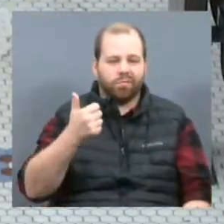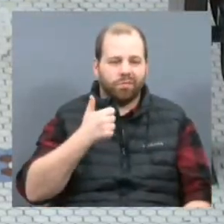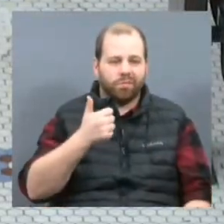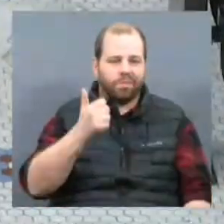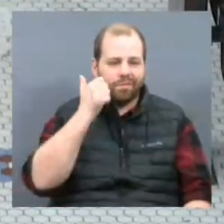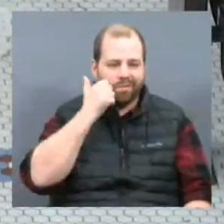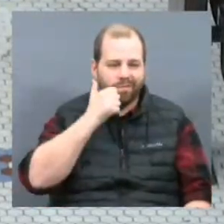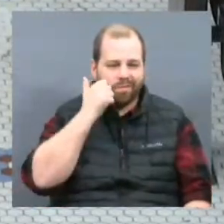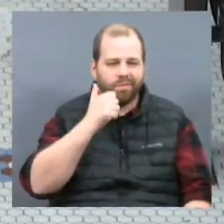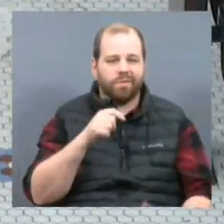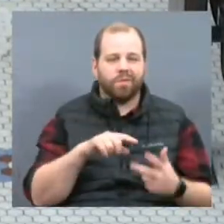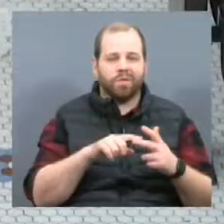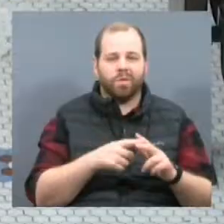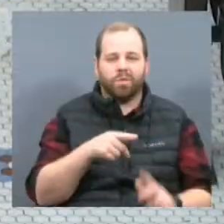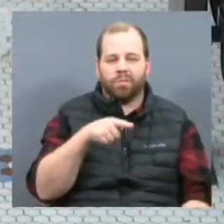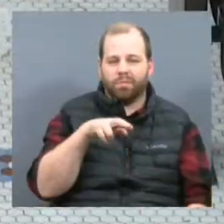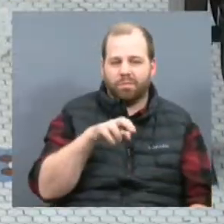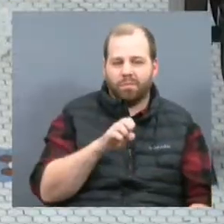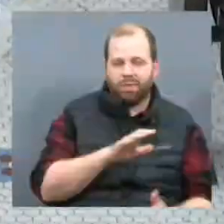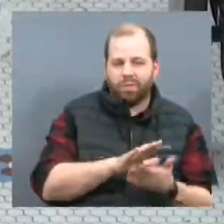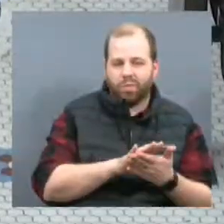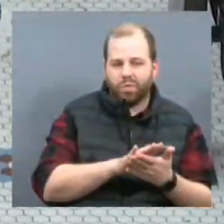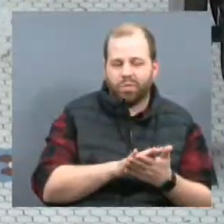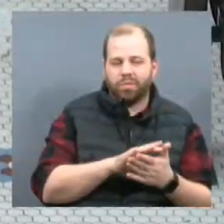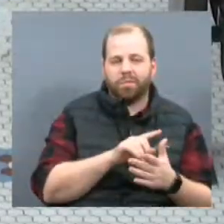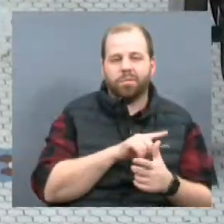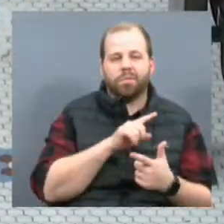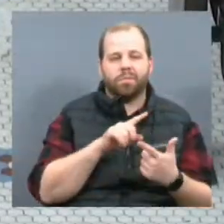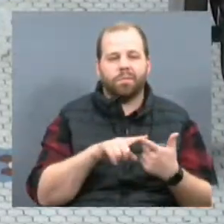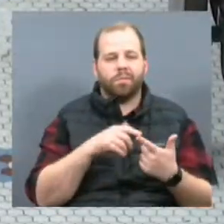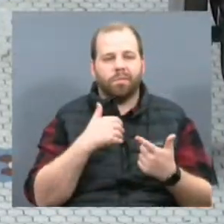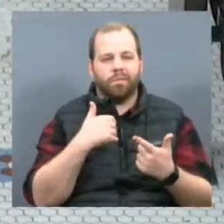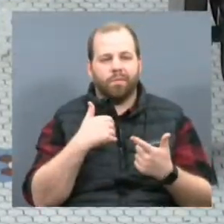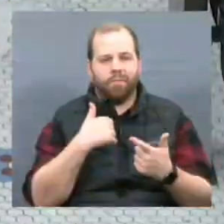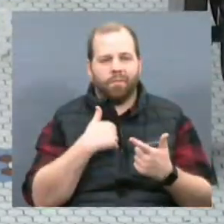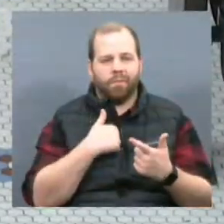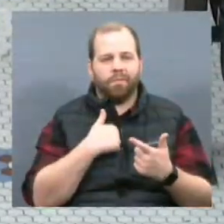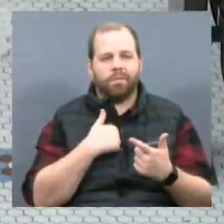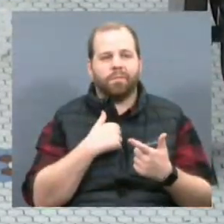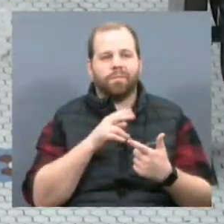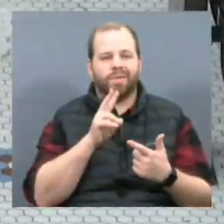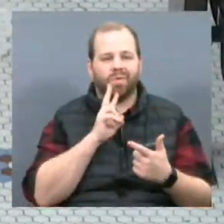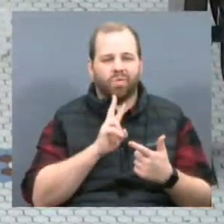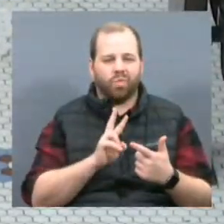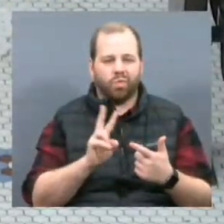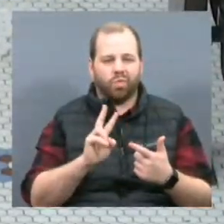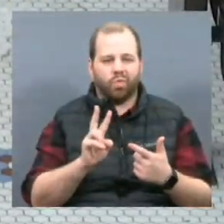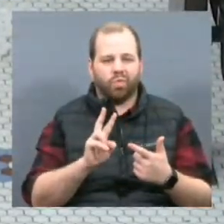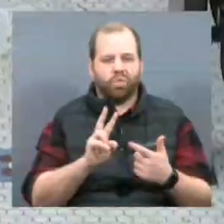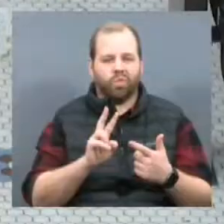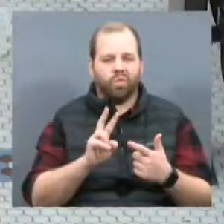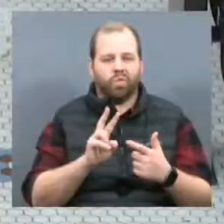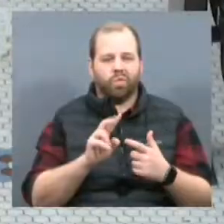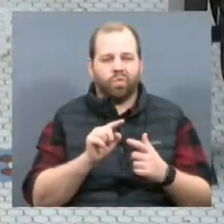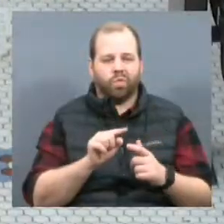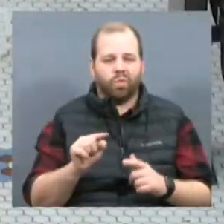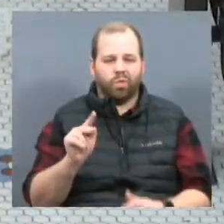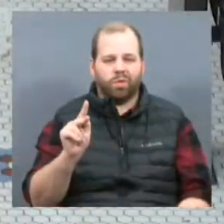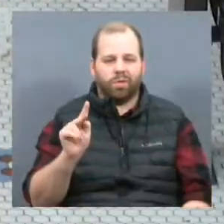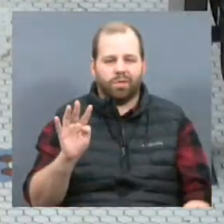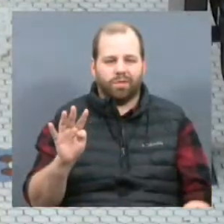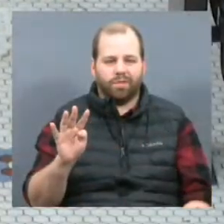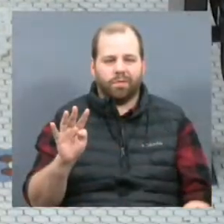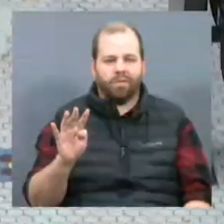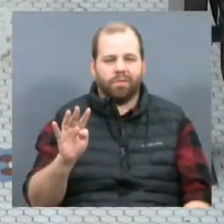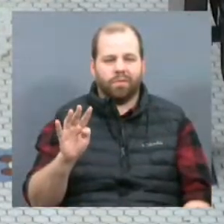We start with preschoolers. We have a full 2-year-old through K4 program of